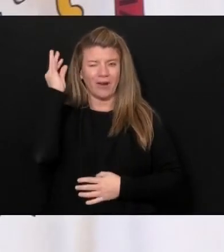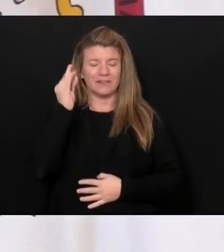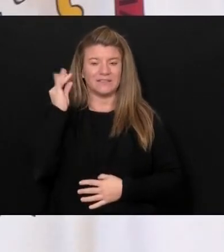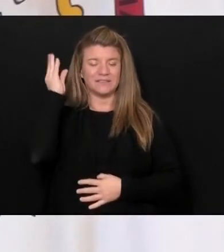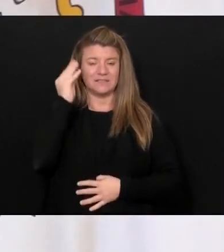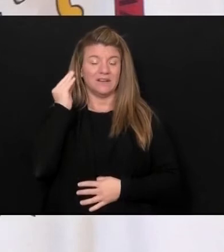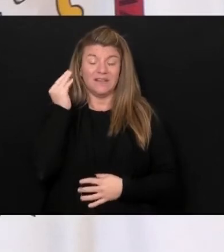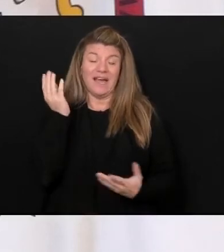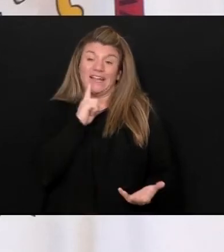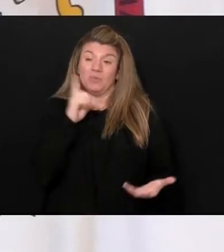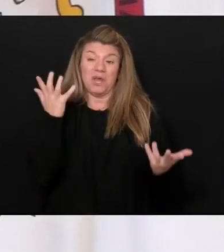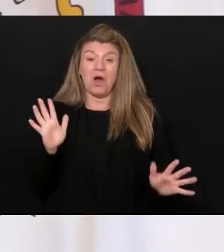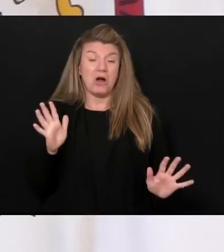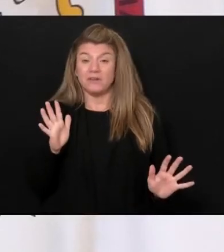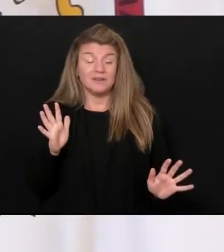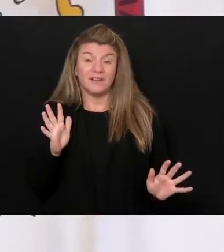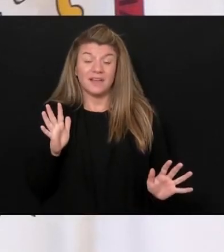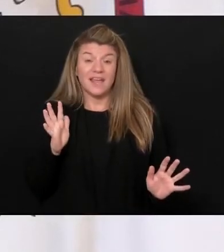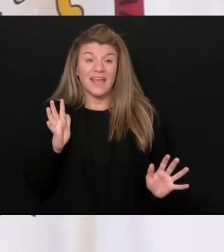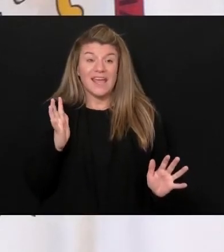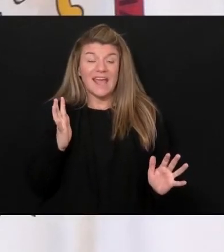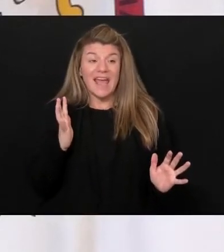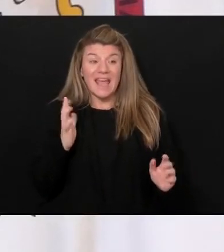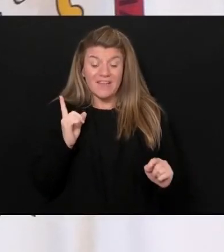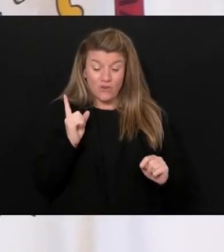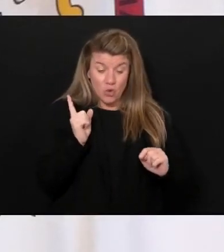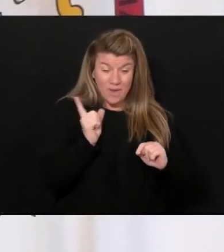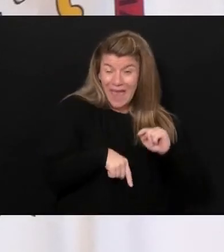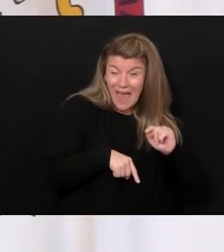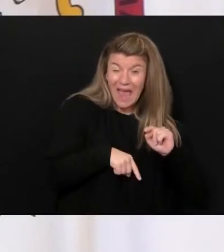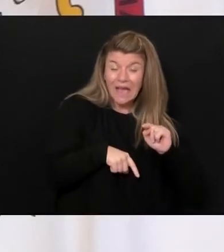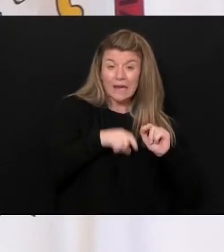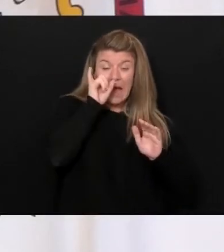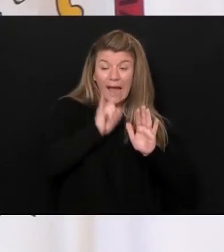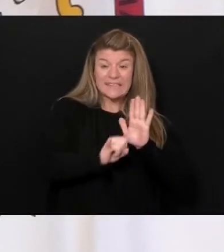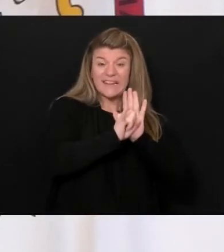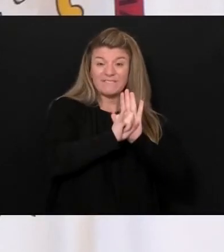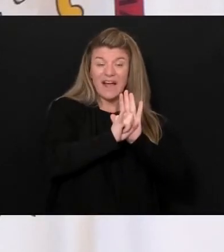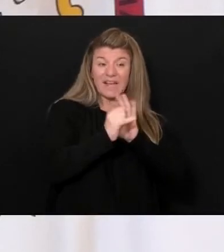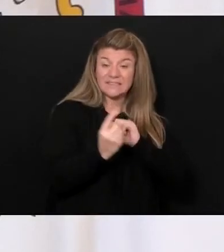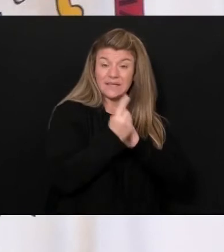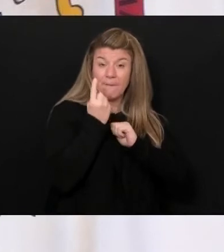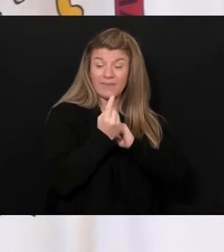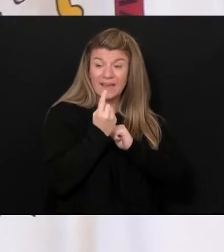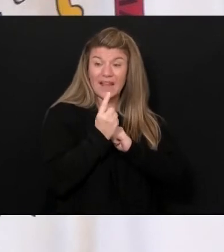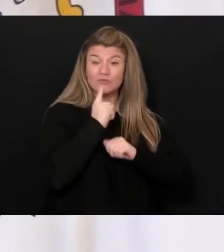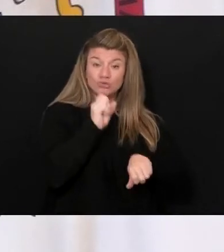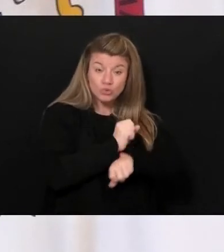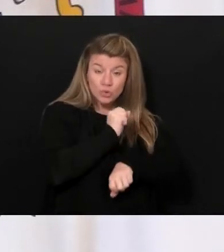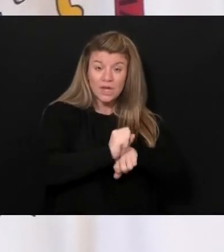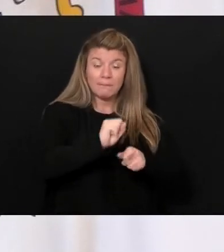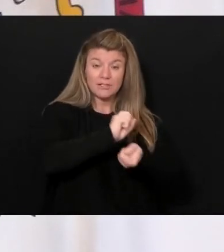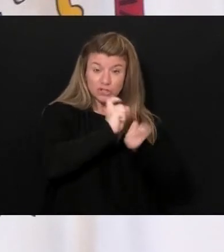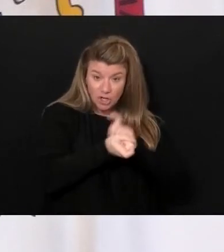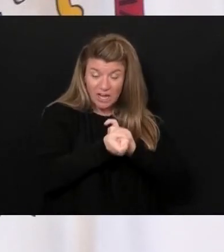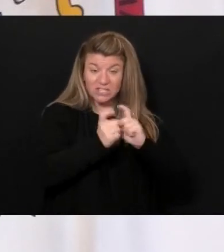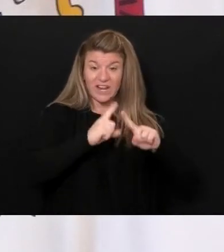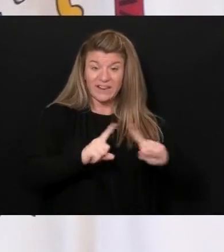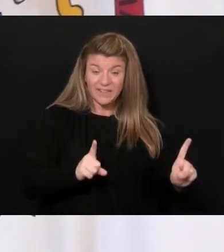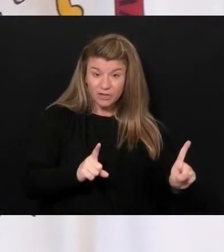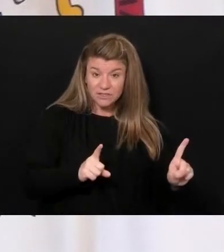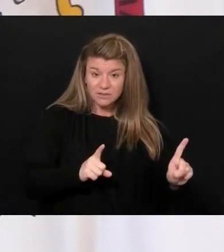and that's all there is to it. If you cannot identify something that will make a significant difference, then